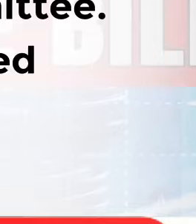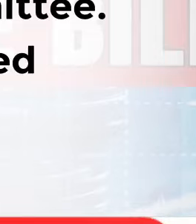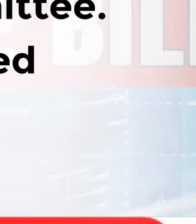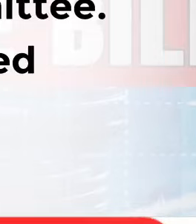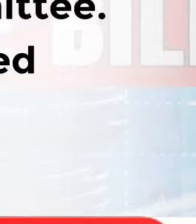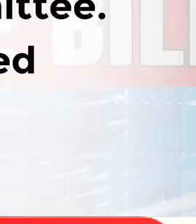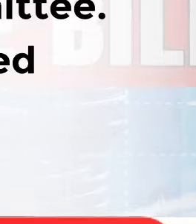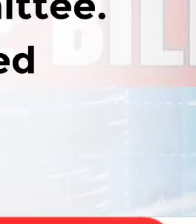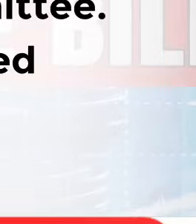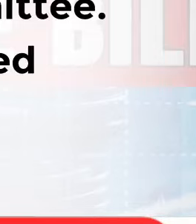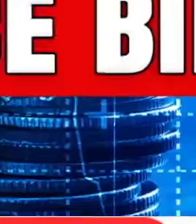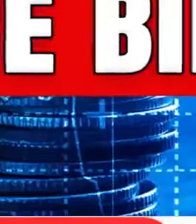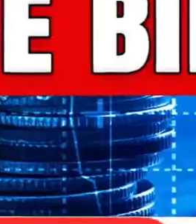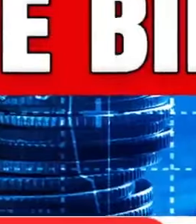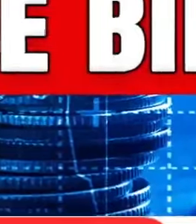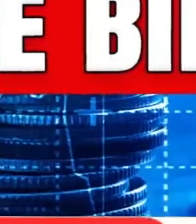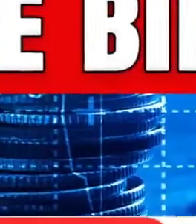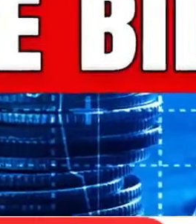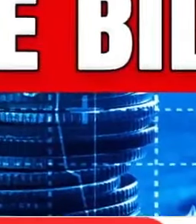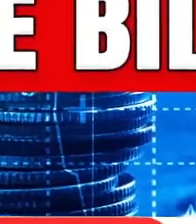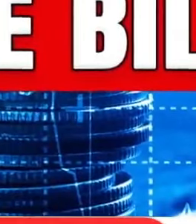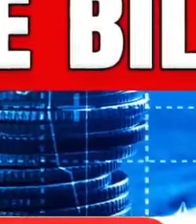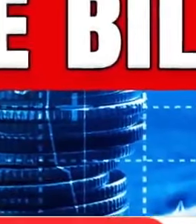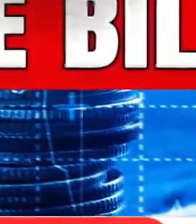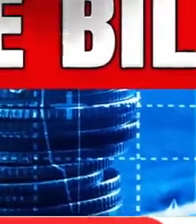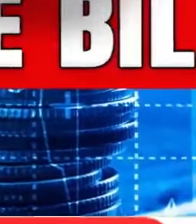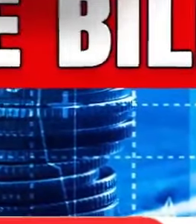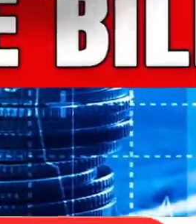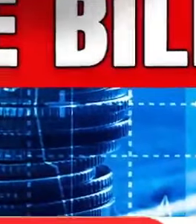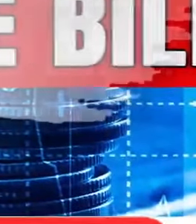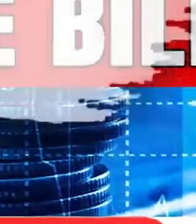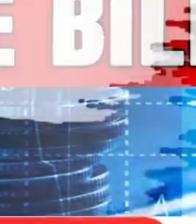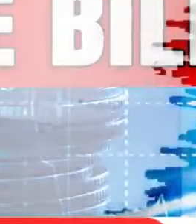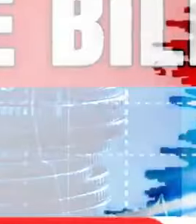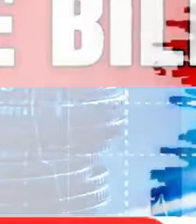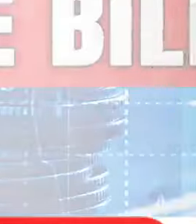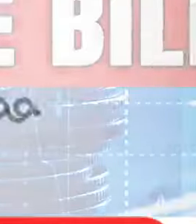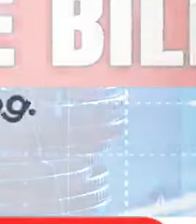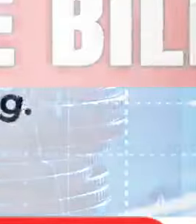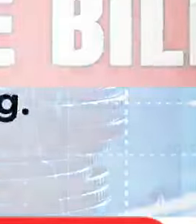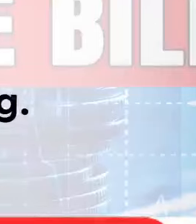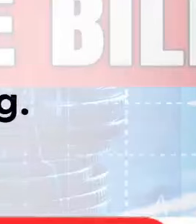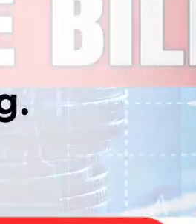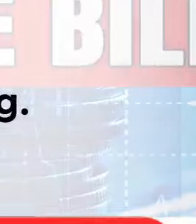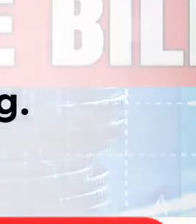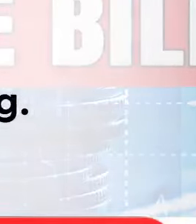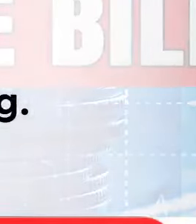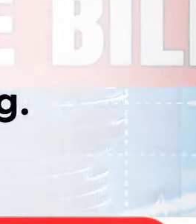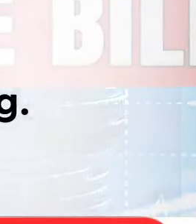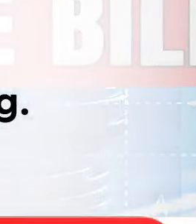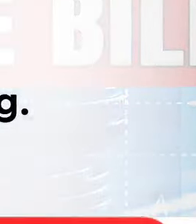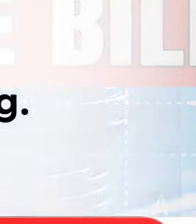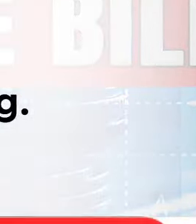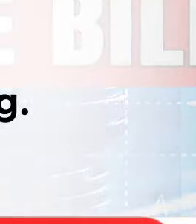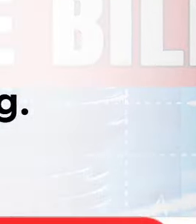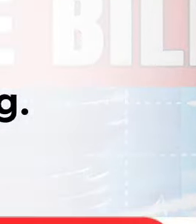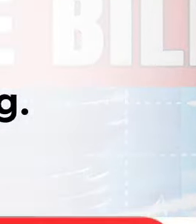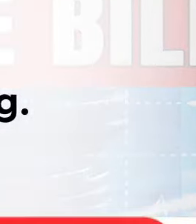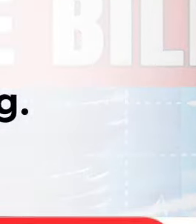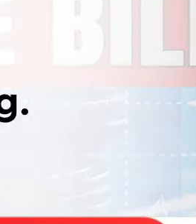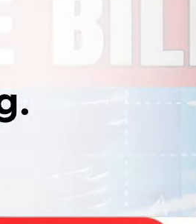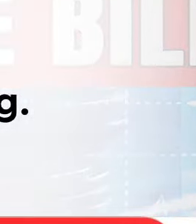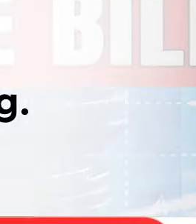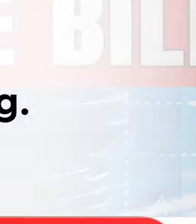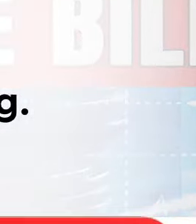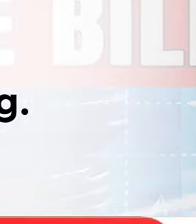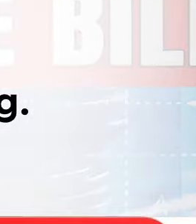to Finance and National Planning Committee. The second reading is the stage of the legislative process, where